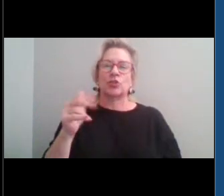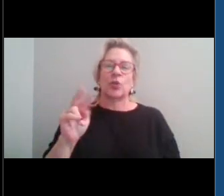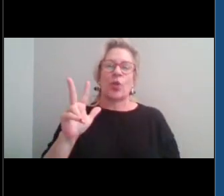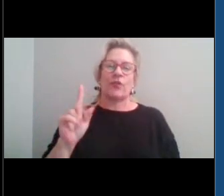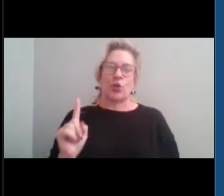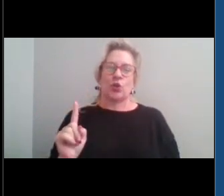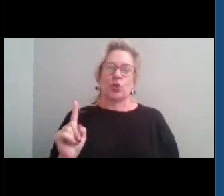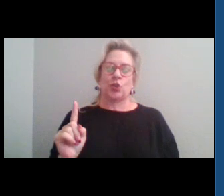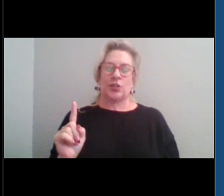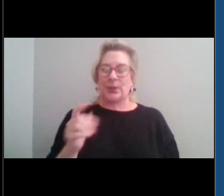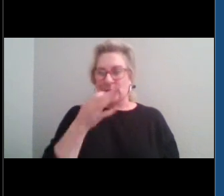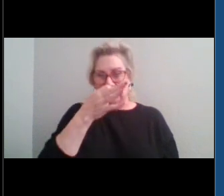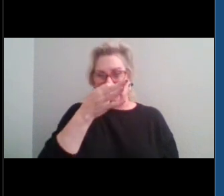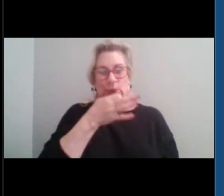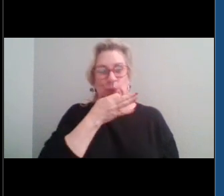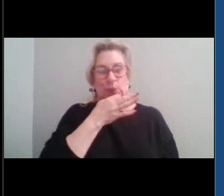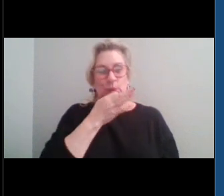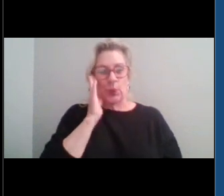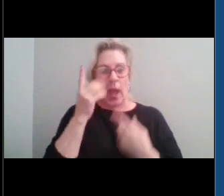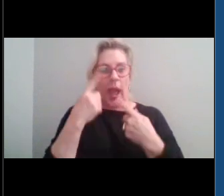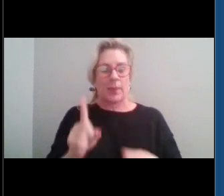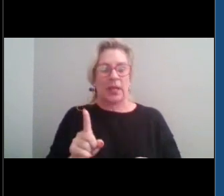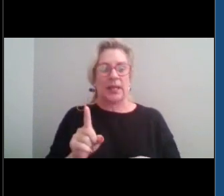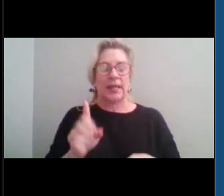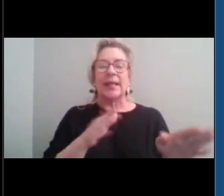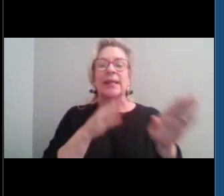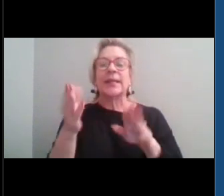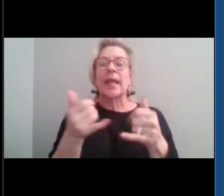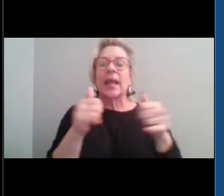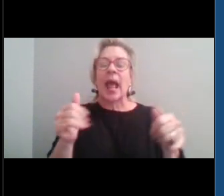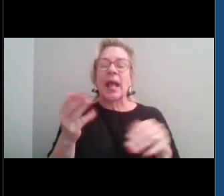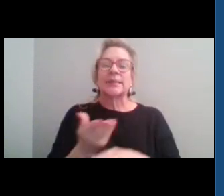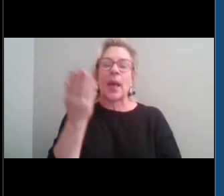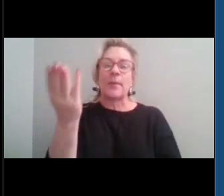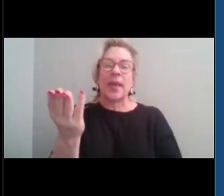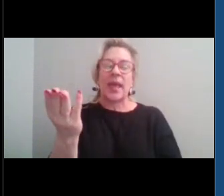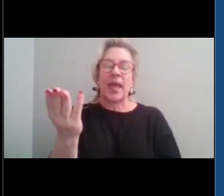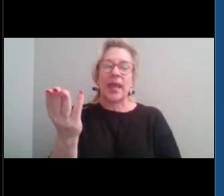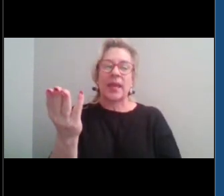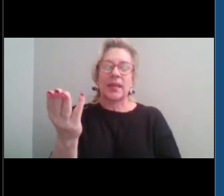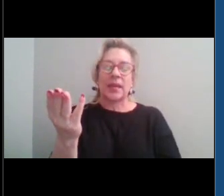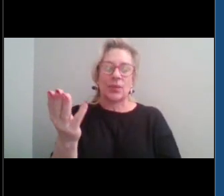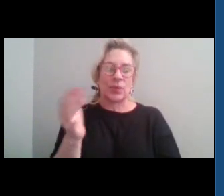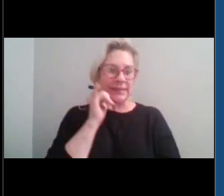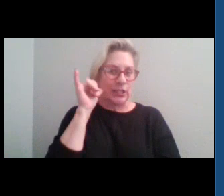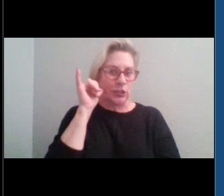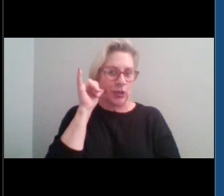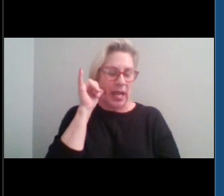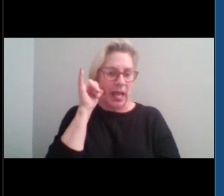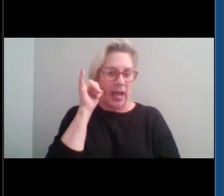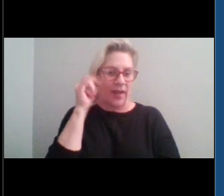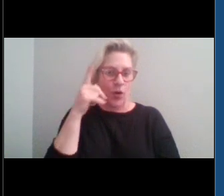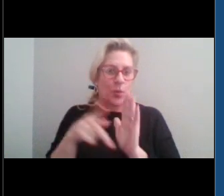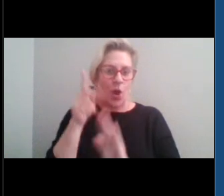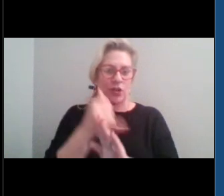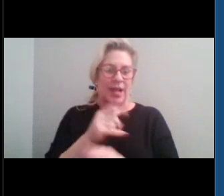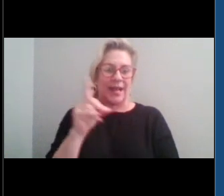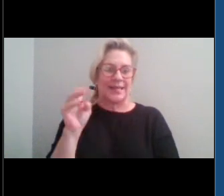we are around the corner for that. The deadline to submit projects for existing projects was just yesterday, was December